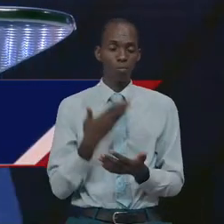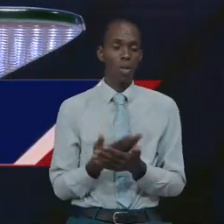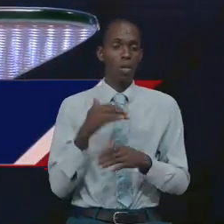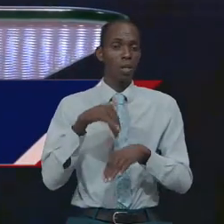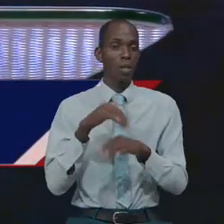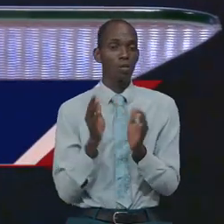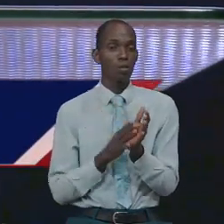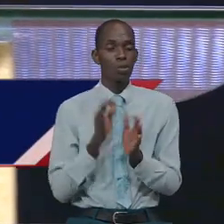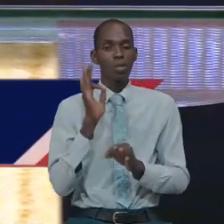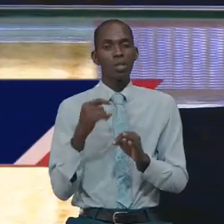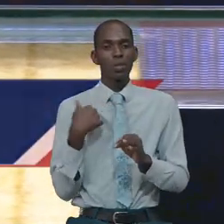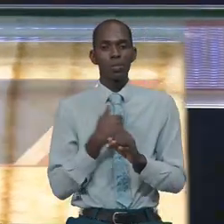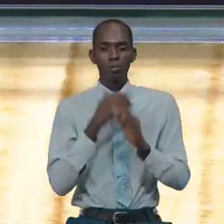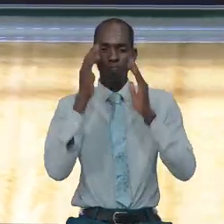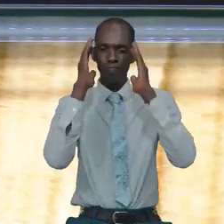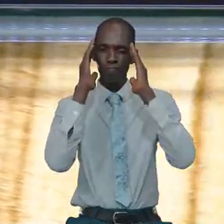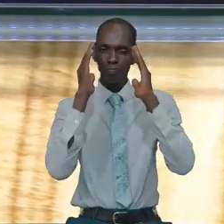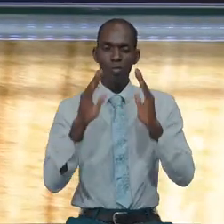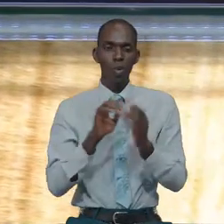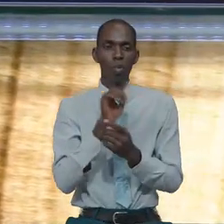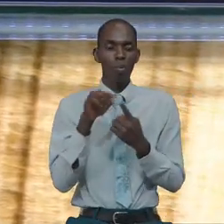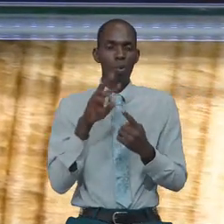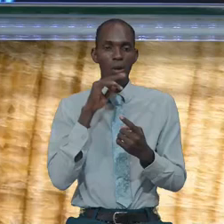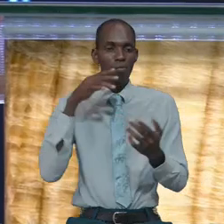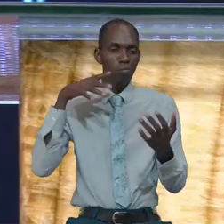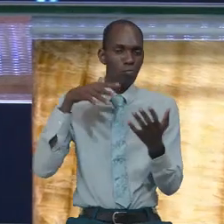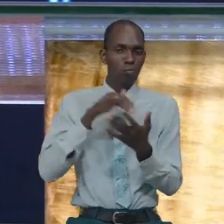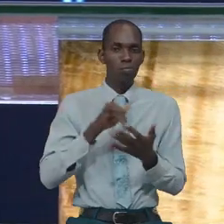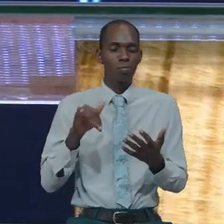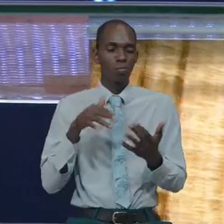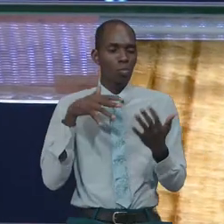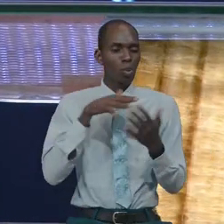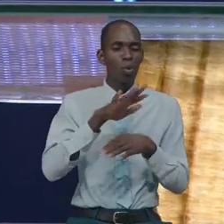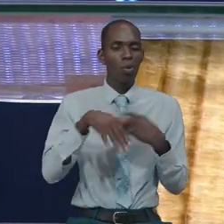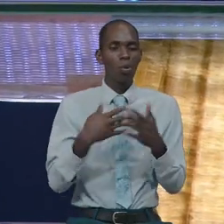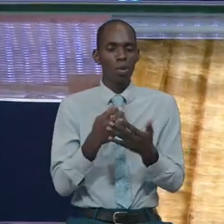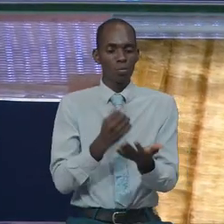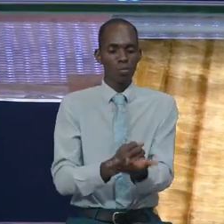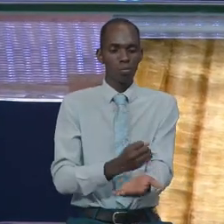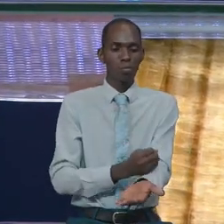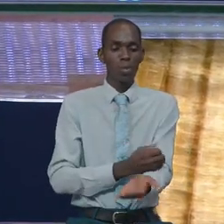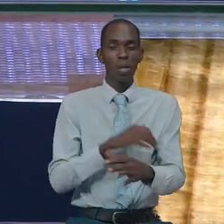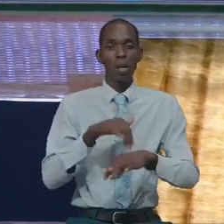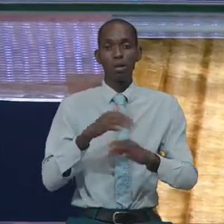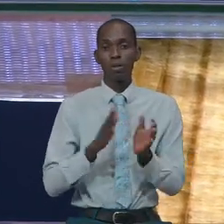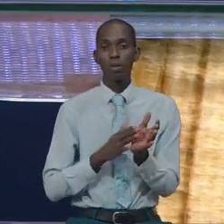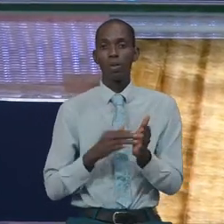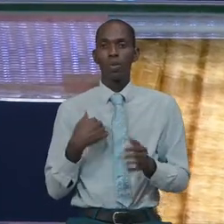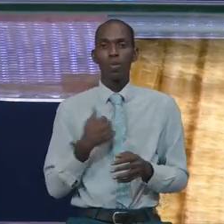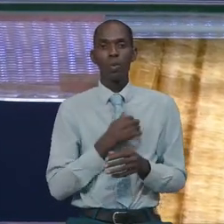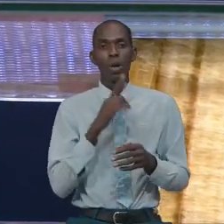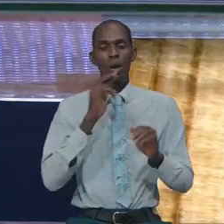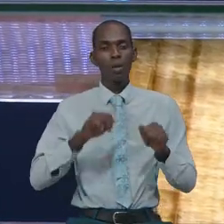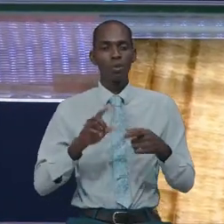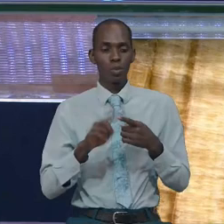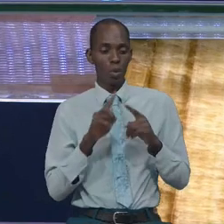we concentrated when we studied those subjects at school, and then we're able to